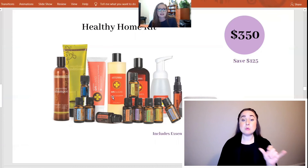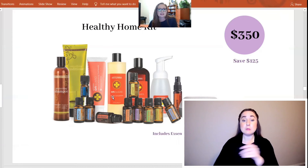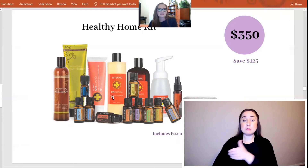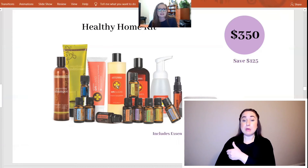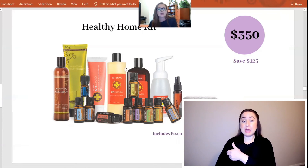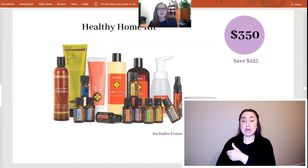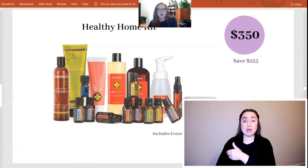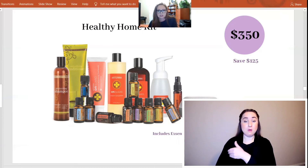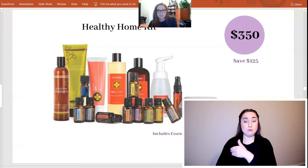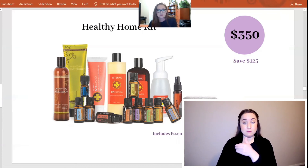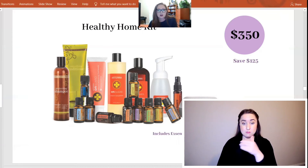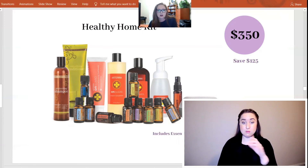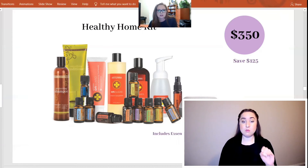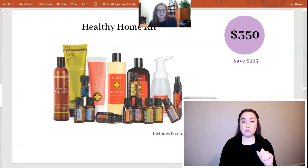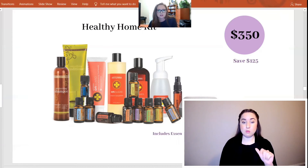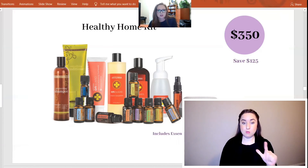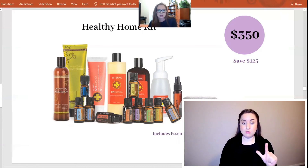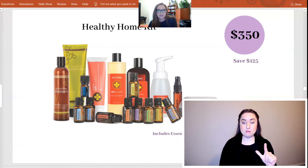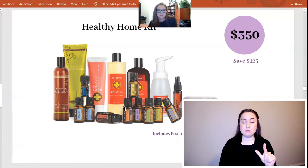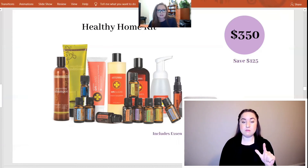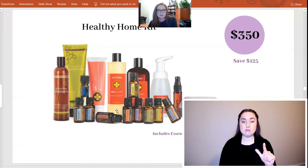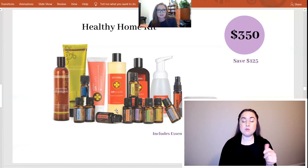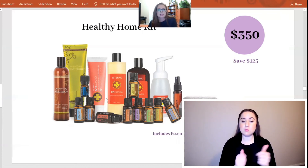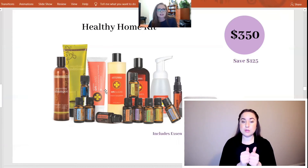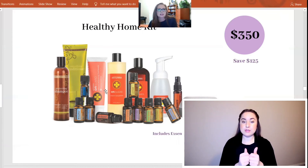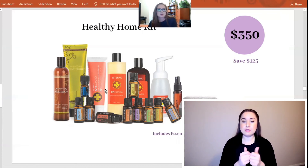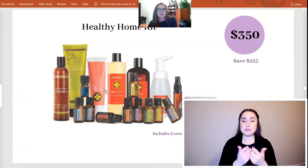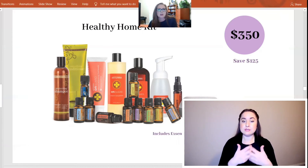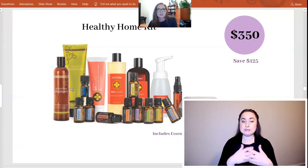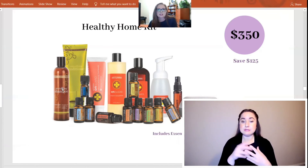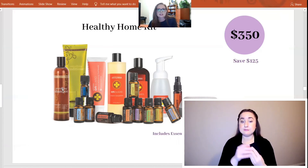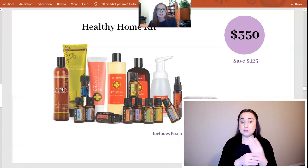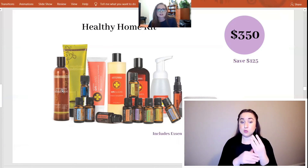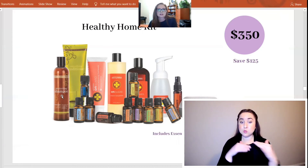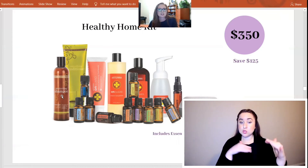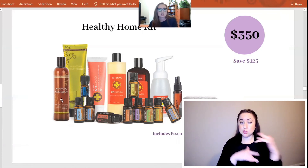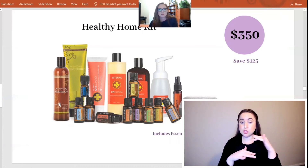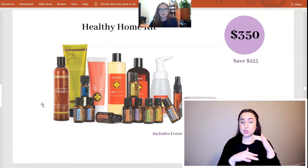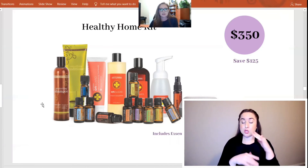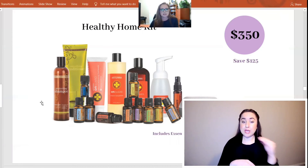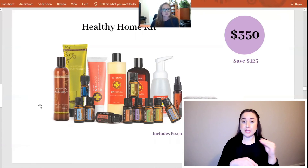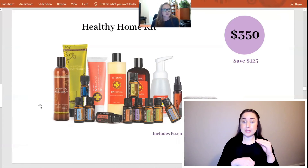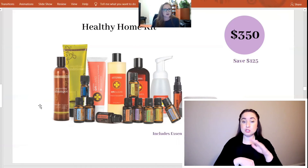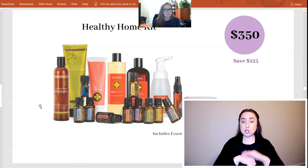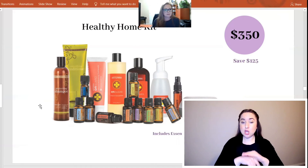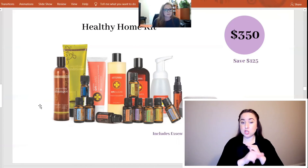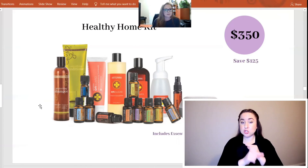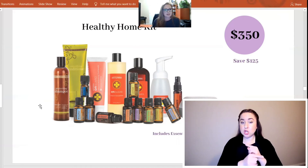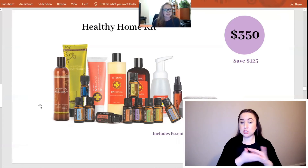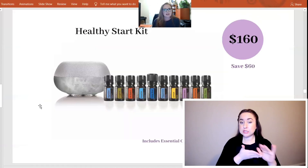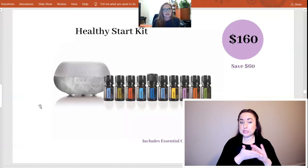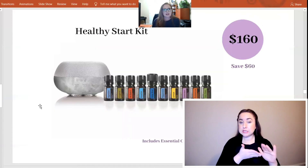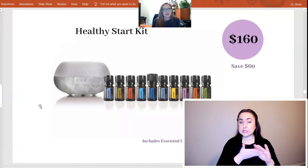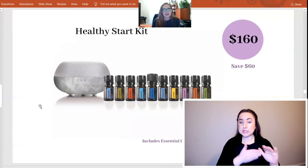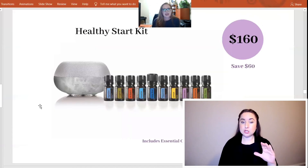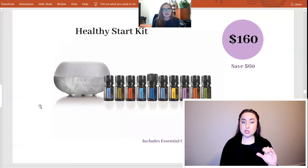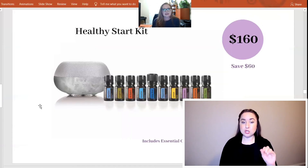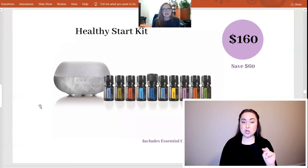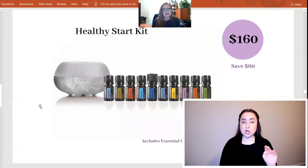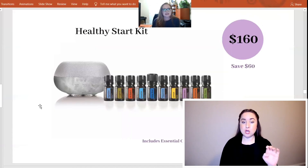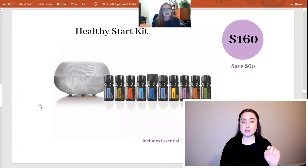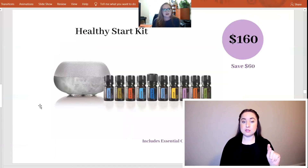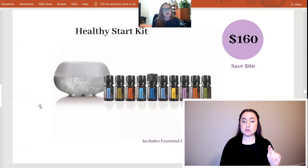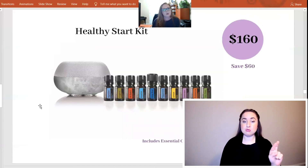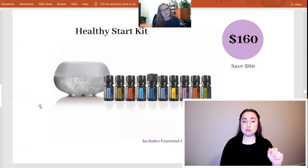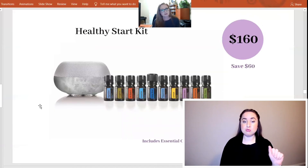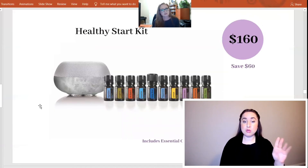and on guard cleaner concentrate, toothpaste, shampoo and conditioner. And